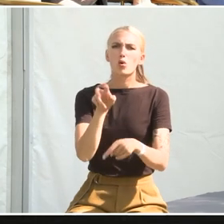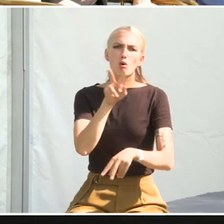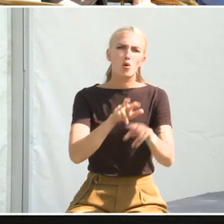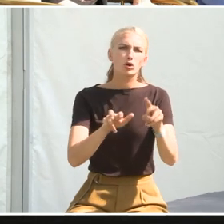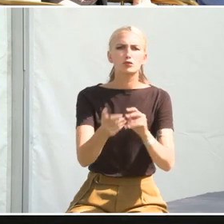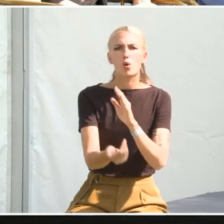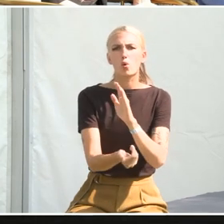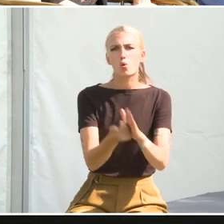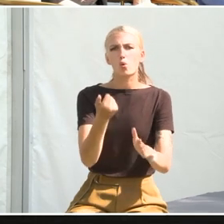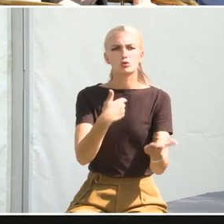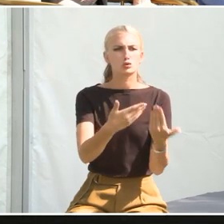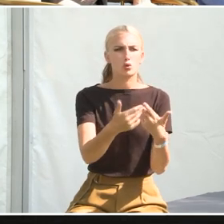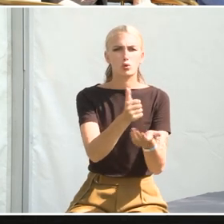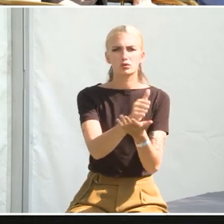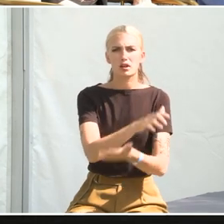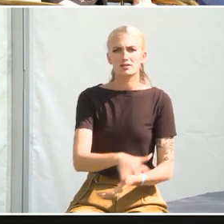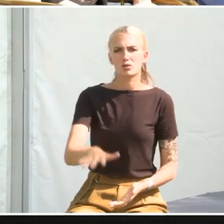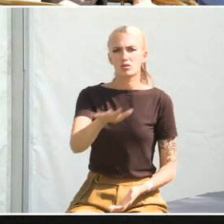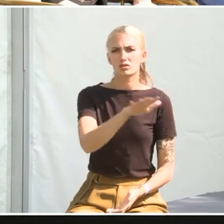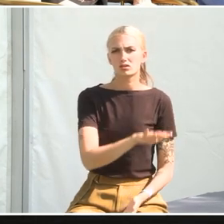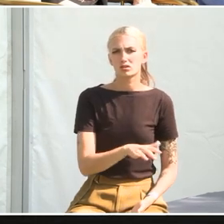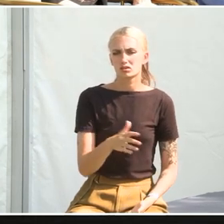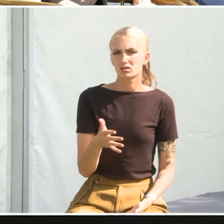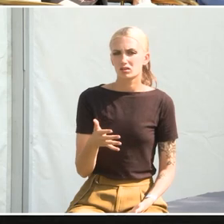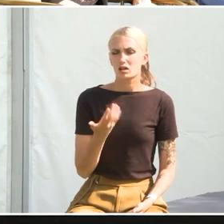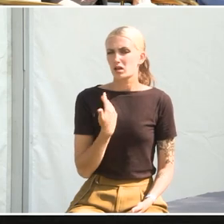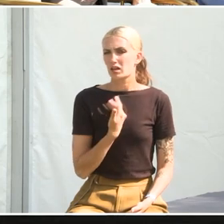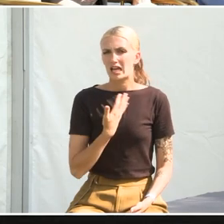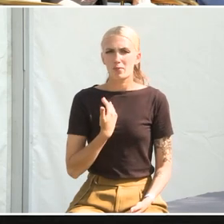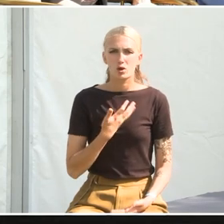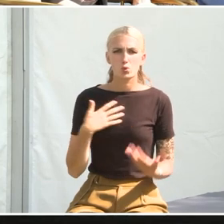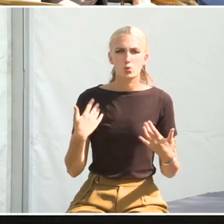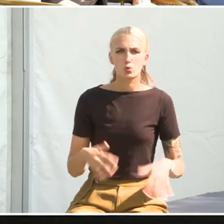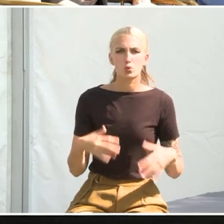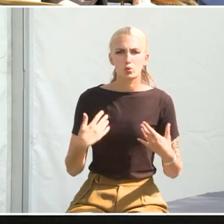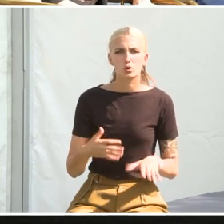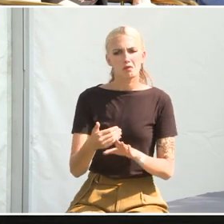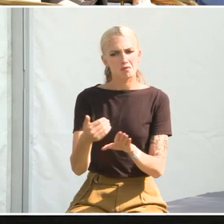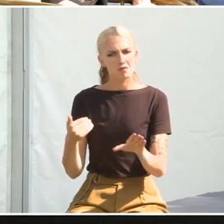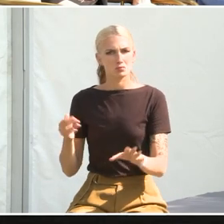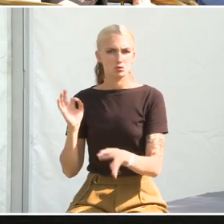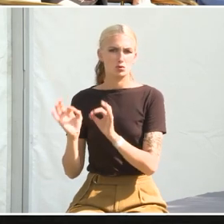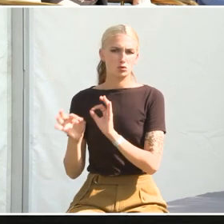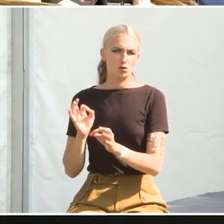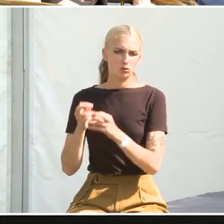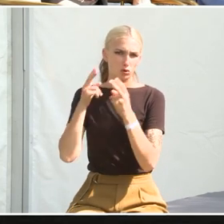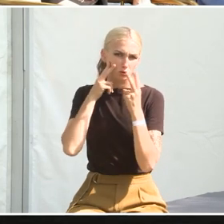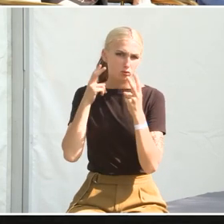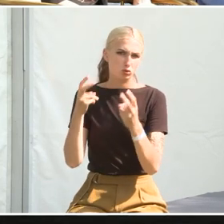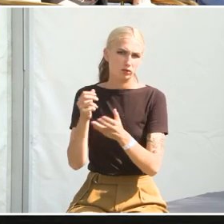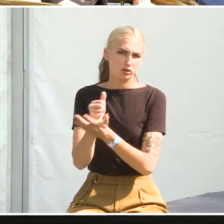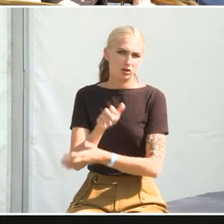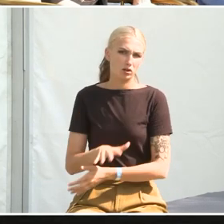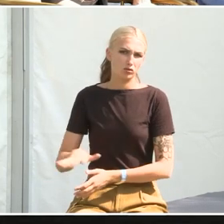social setting, with all the uncertainty that comes from being, outside your normal, your normal safe